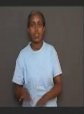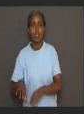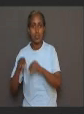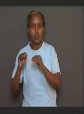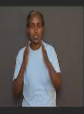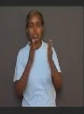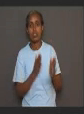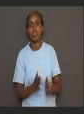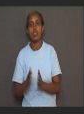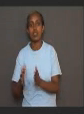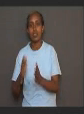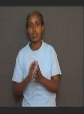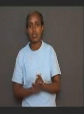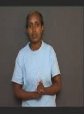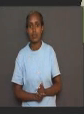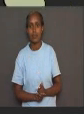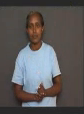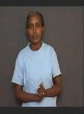Students, let's get ready.